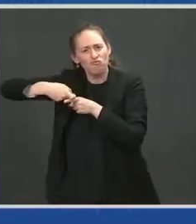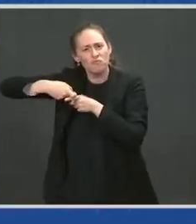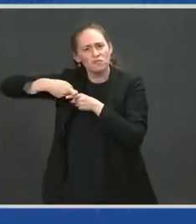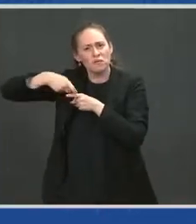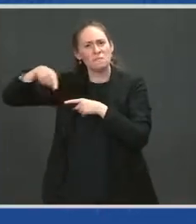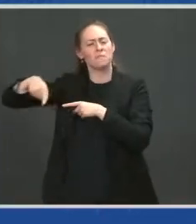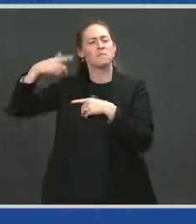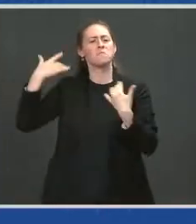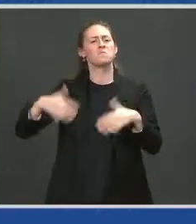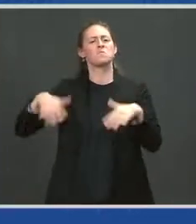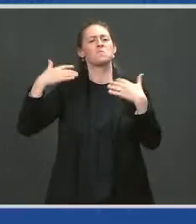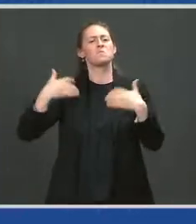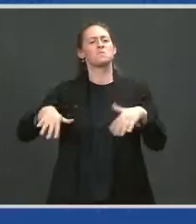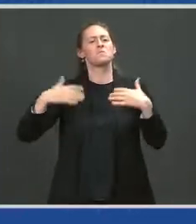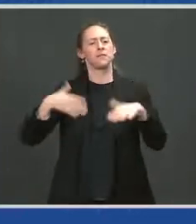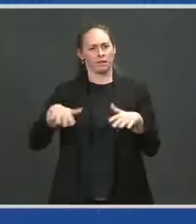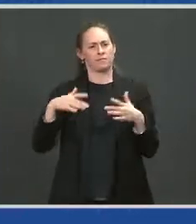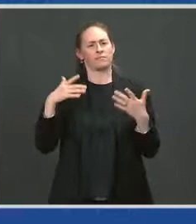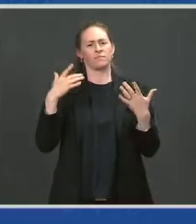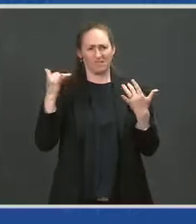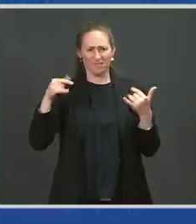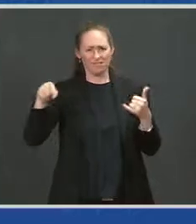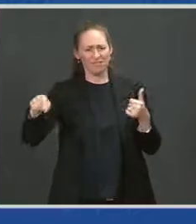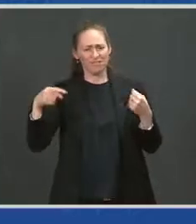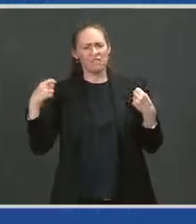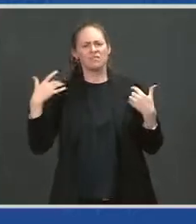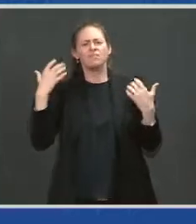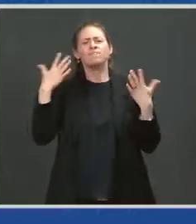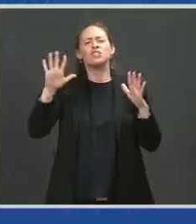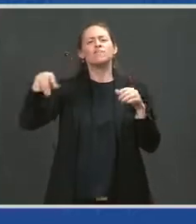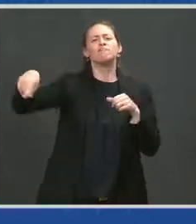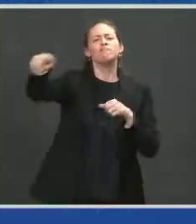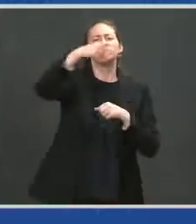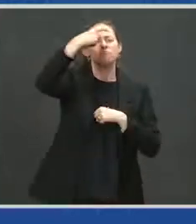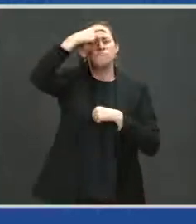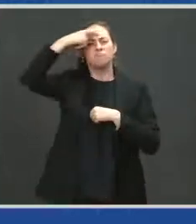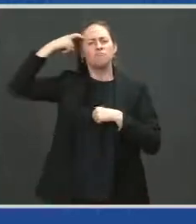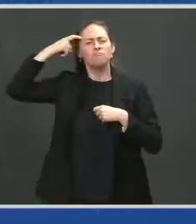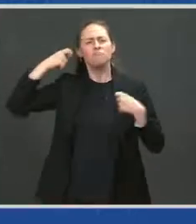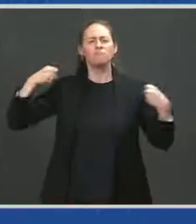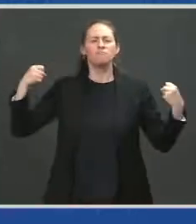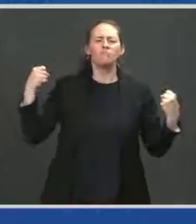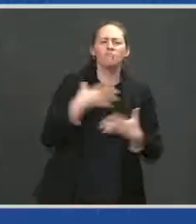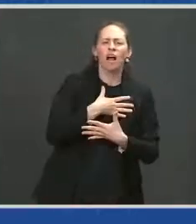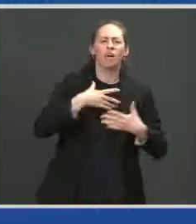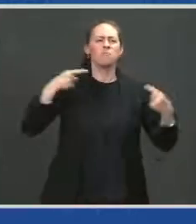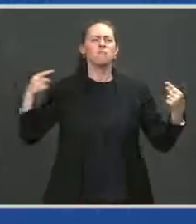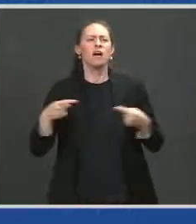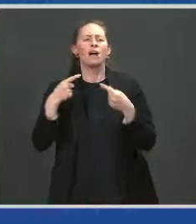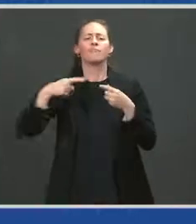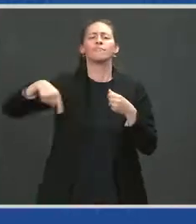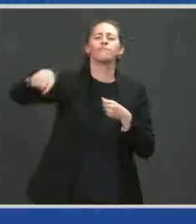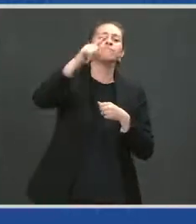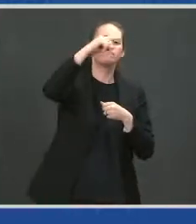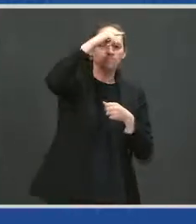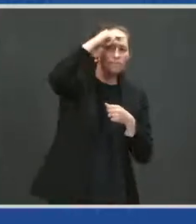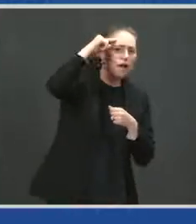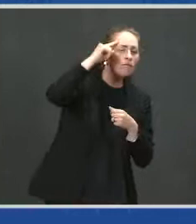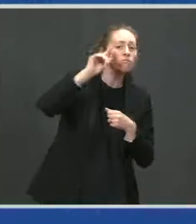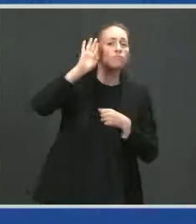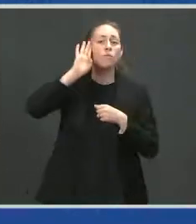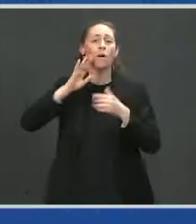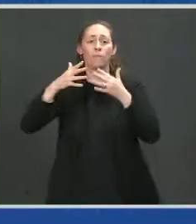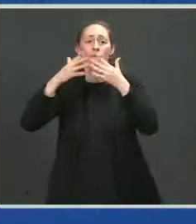Profound fear and trauma. The pain, the exhaustion that Black and brown Americans experience every single